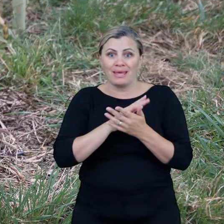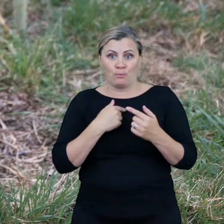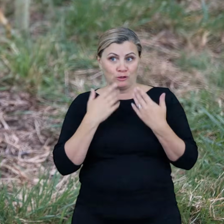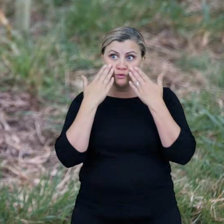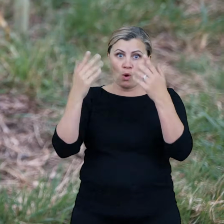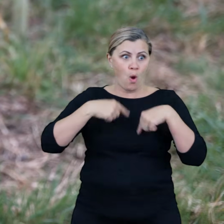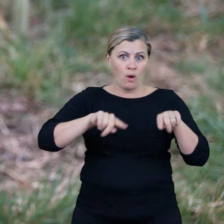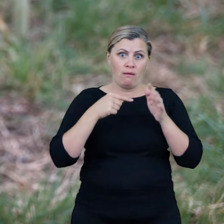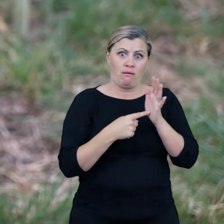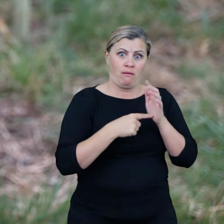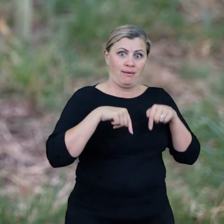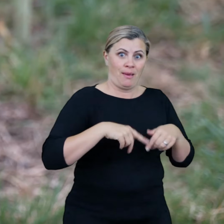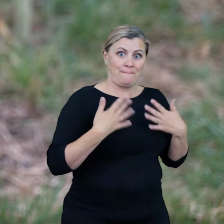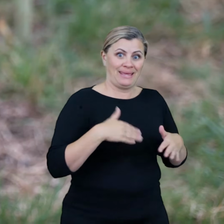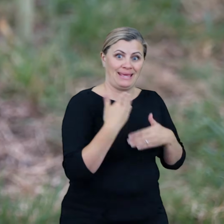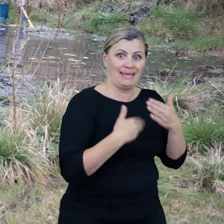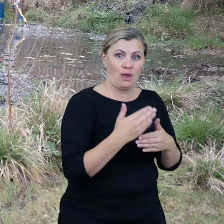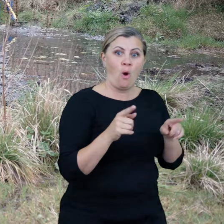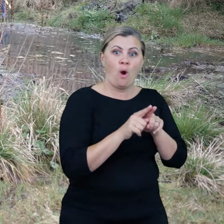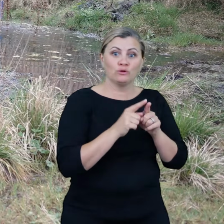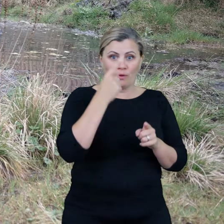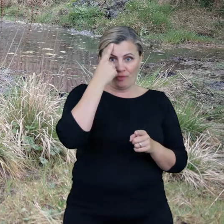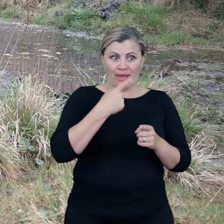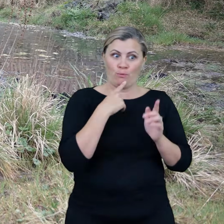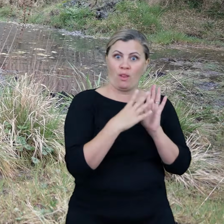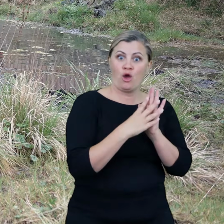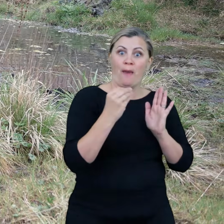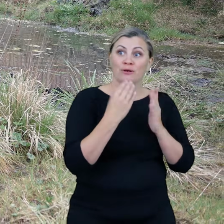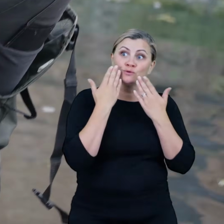what we're doing here is really important, but we also think that